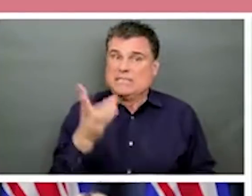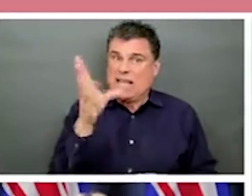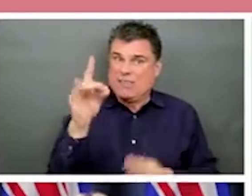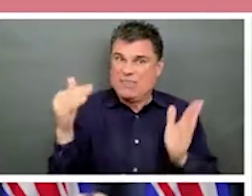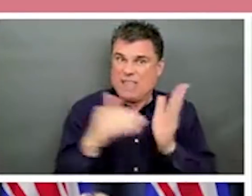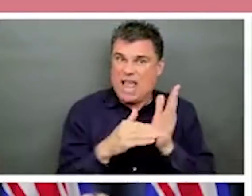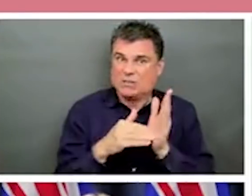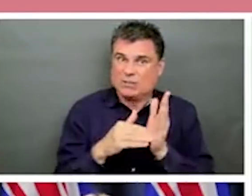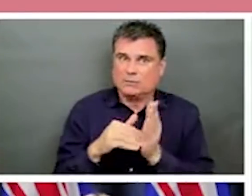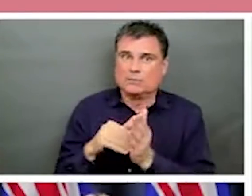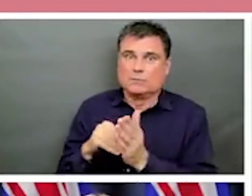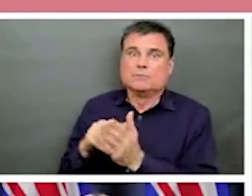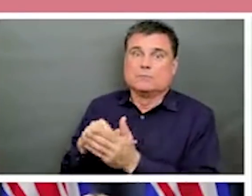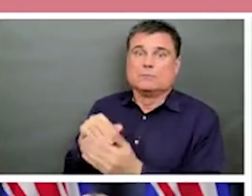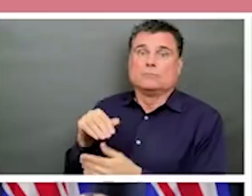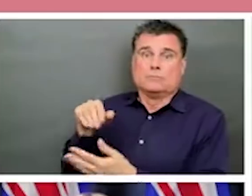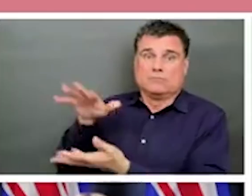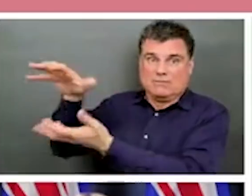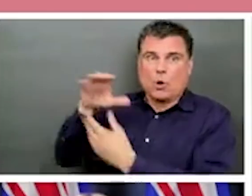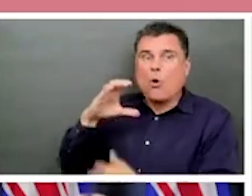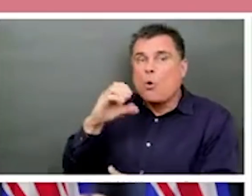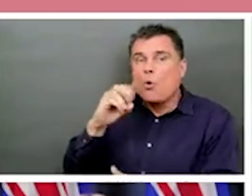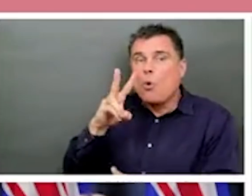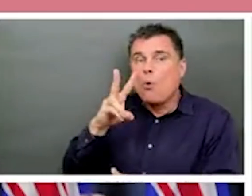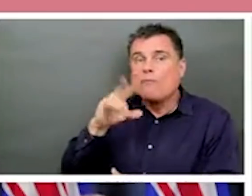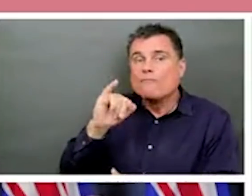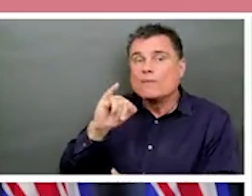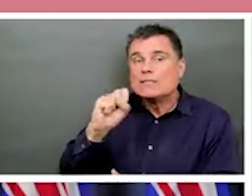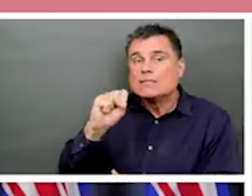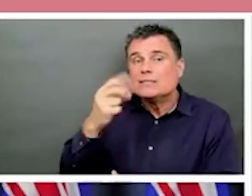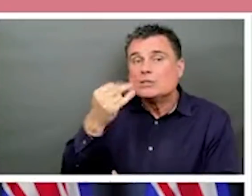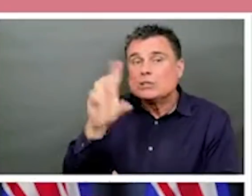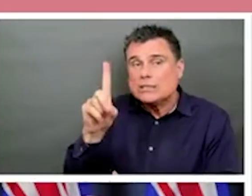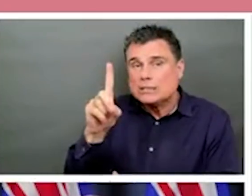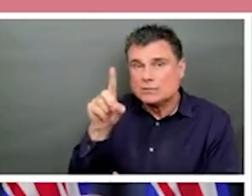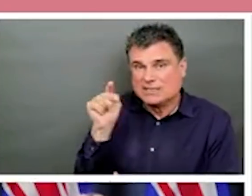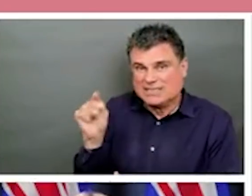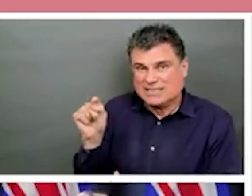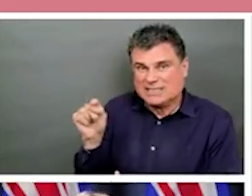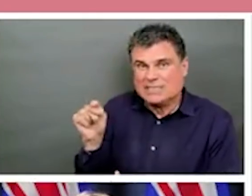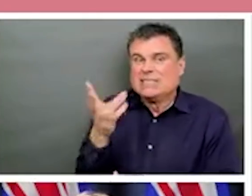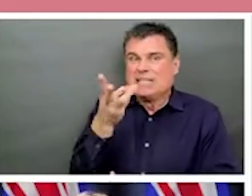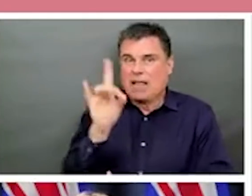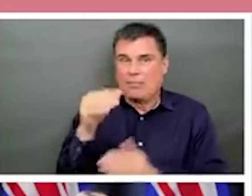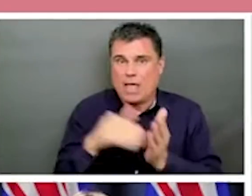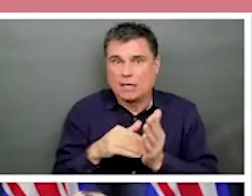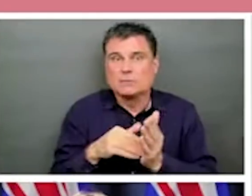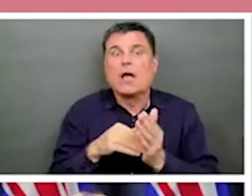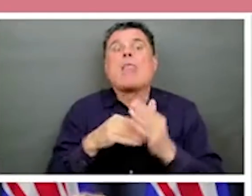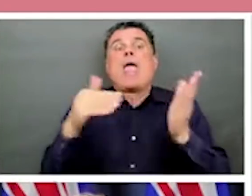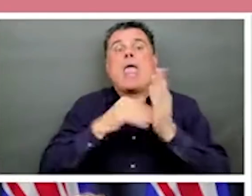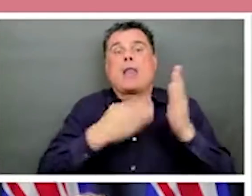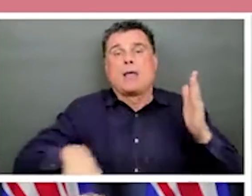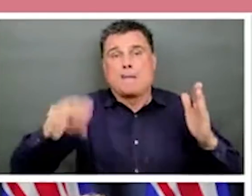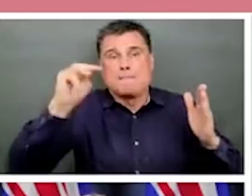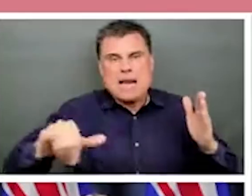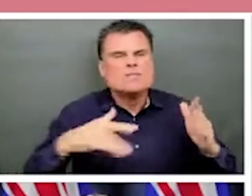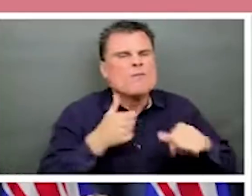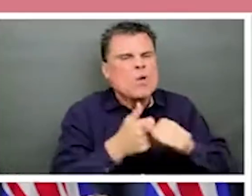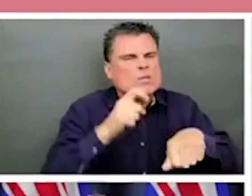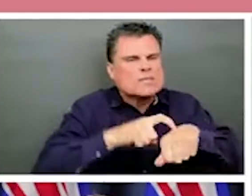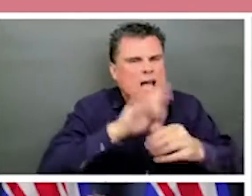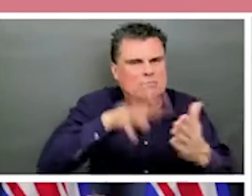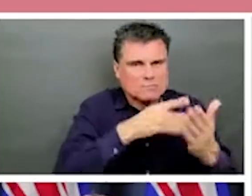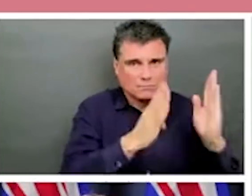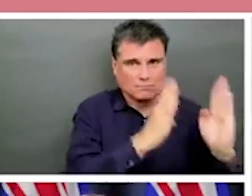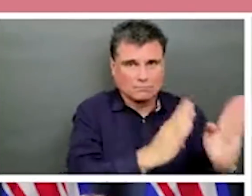and another 68,000 doses in May. So those are what we are using now to plan the part 2